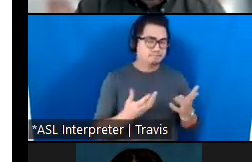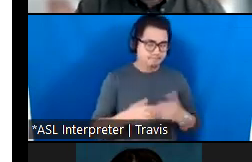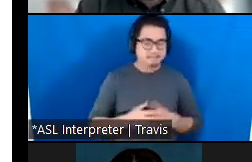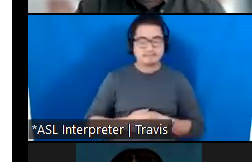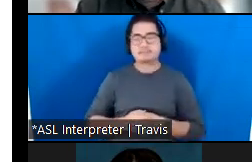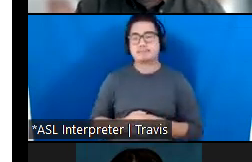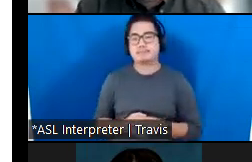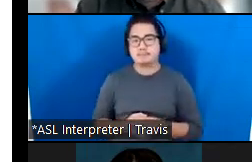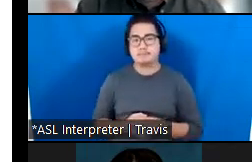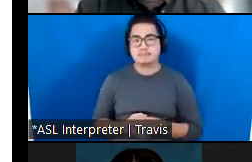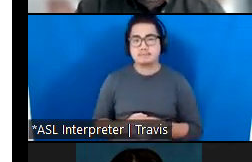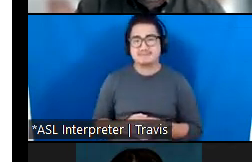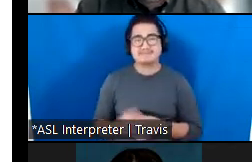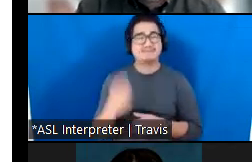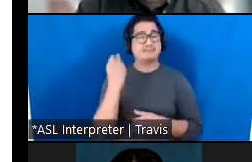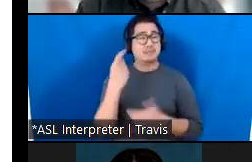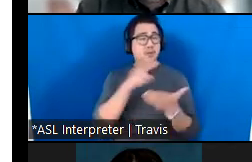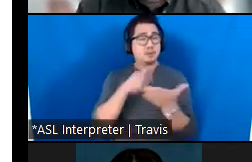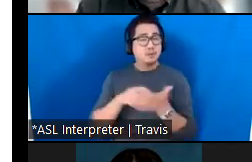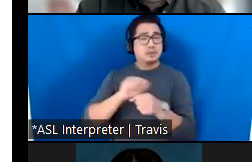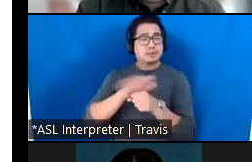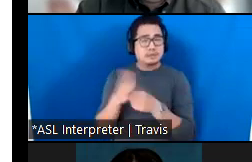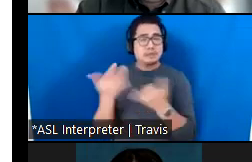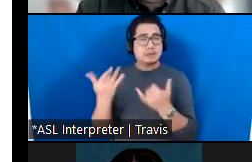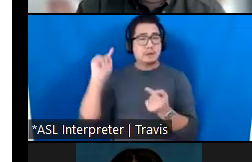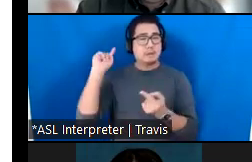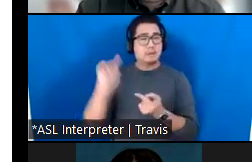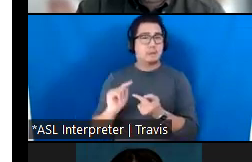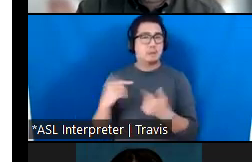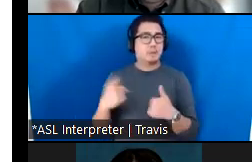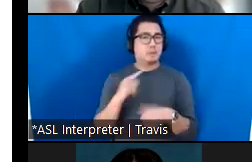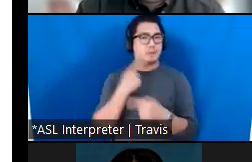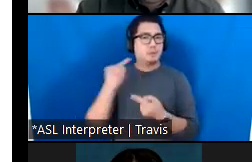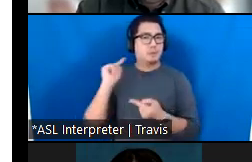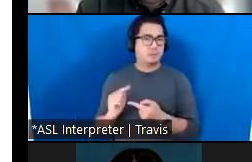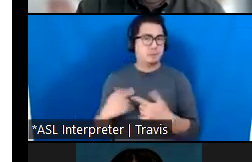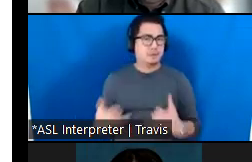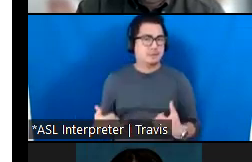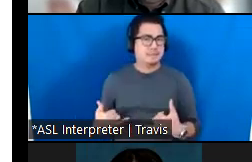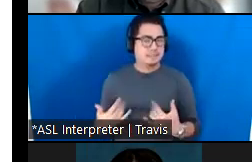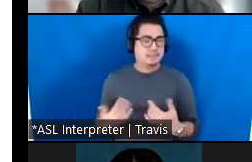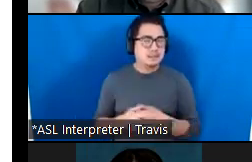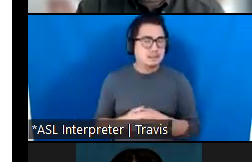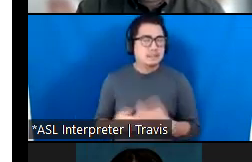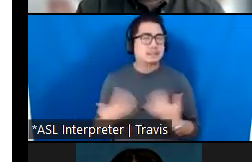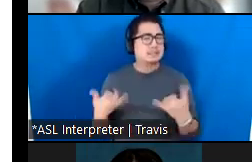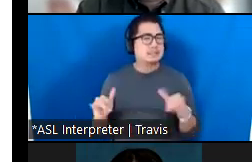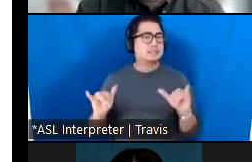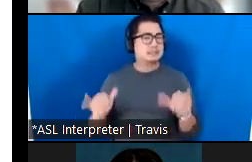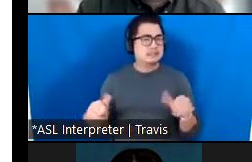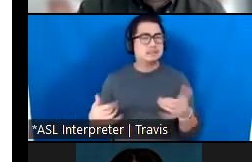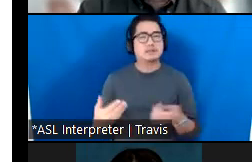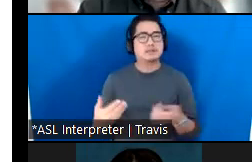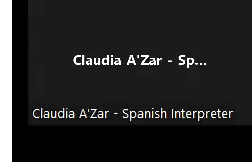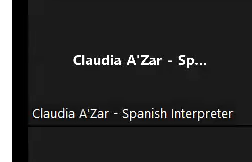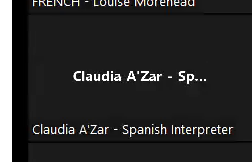Even though we are trending down, and you see that very significant downtrend now that we're seeing, there's still likely a few thousand new